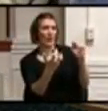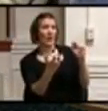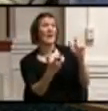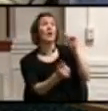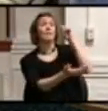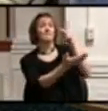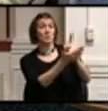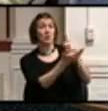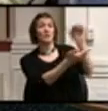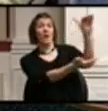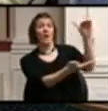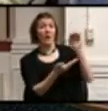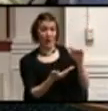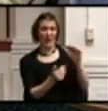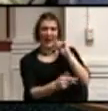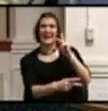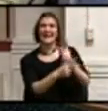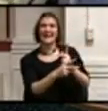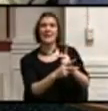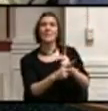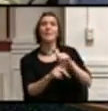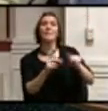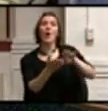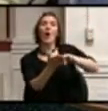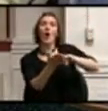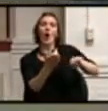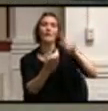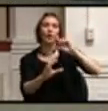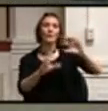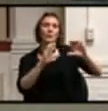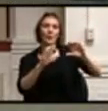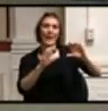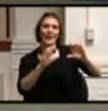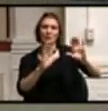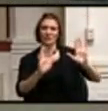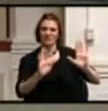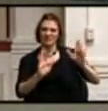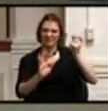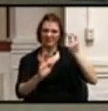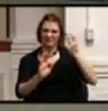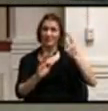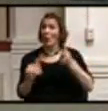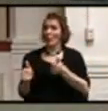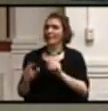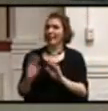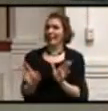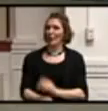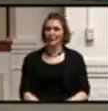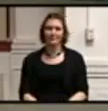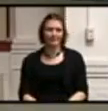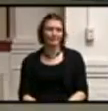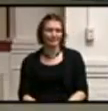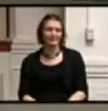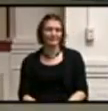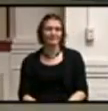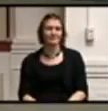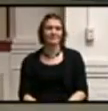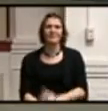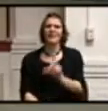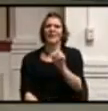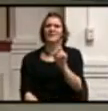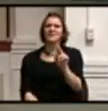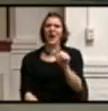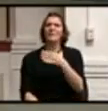could win both of them. Right, but we would need both, for the radios. Okay, just wanted to. Yeah. Yeah. And what's